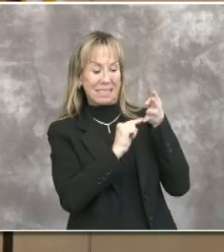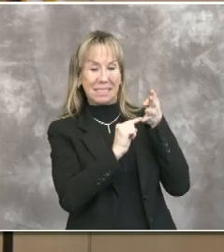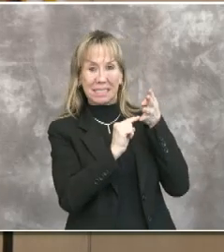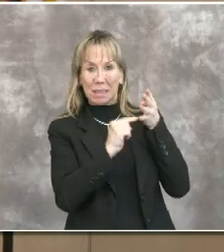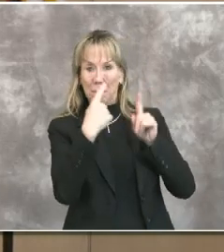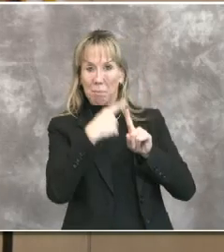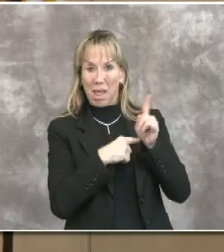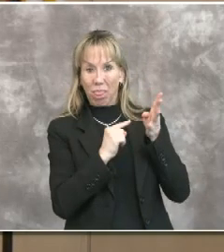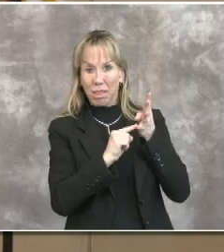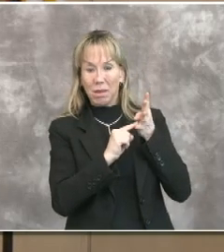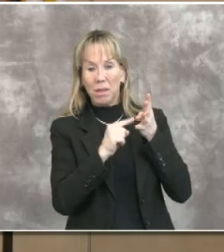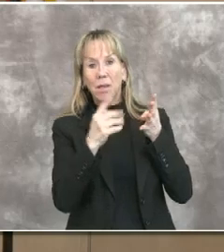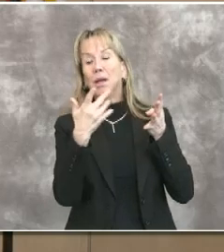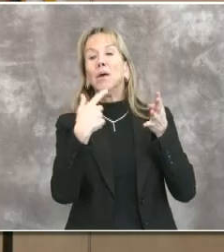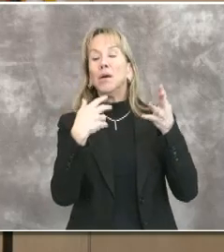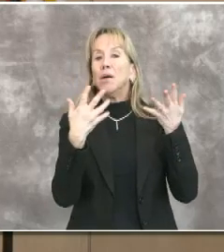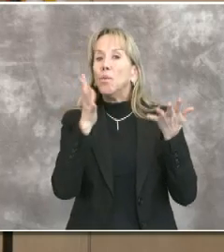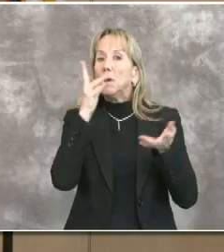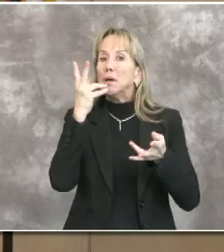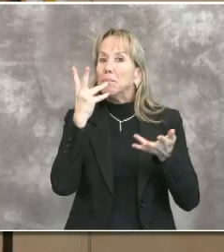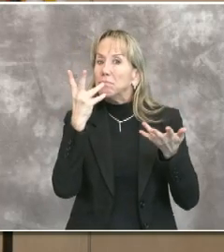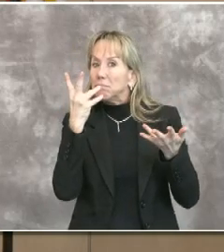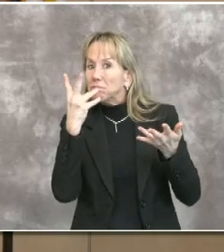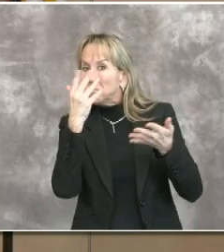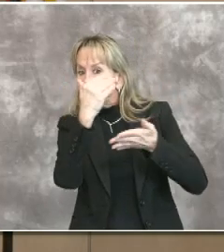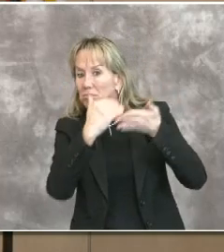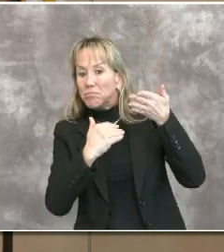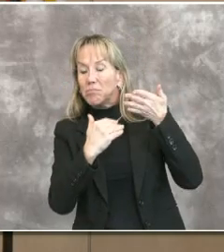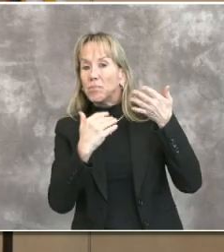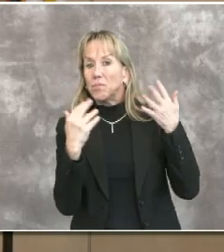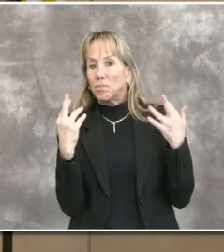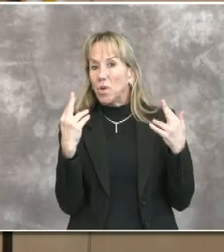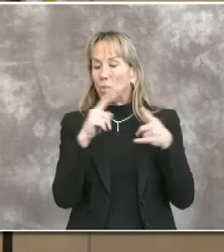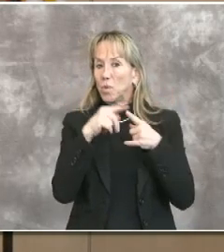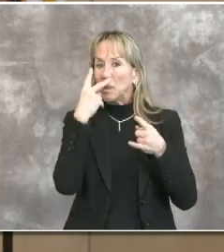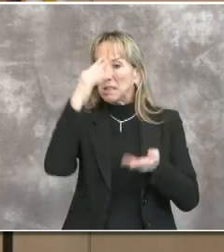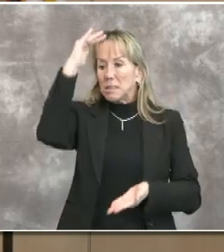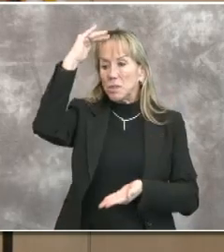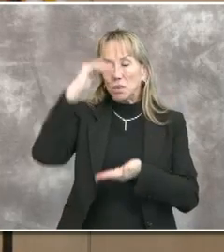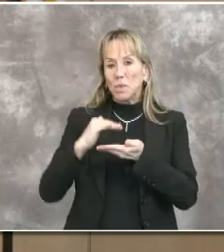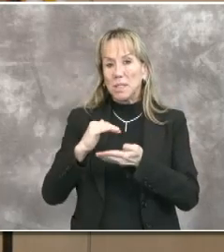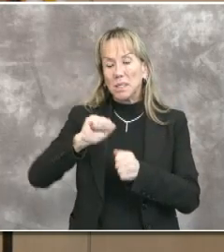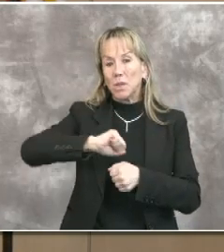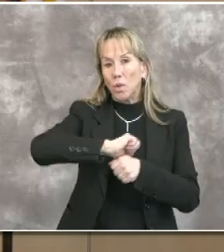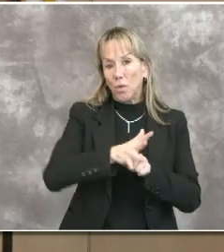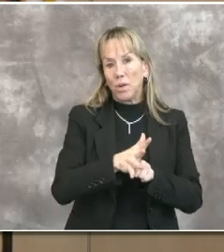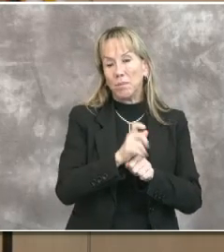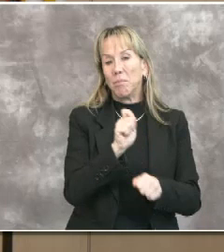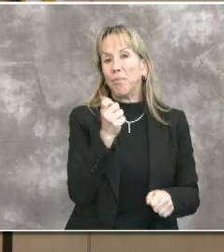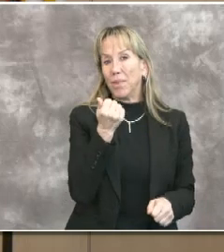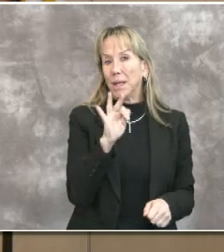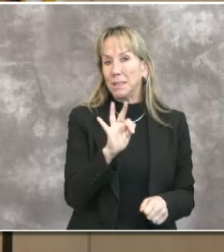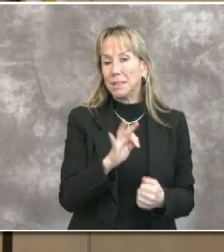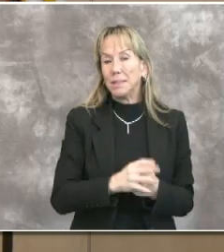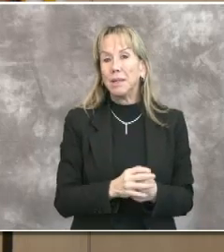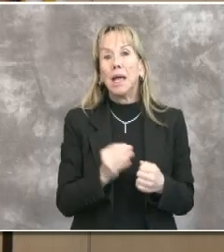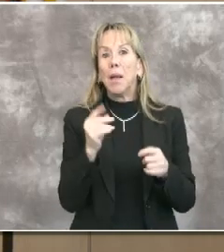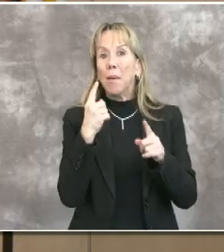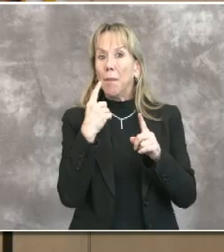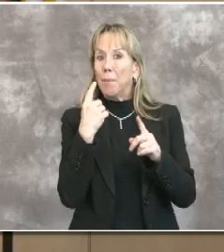we can continue to see a decrease in the spread of COVID-19, and we can have enough evidence to